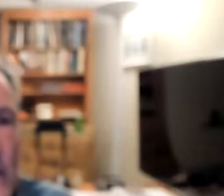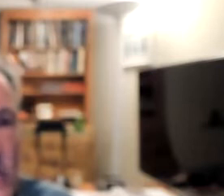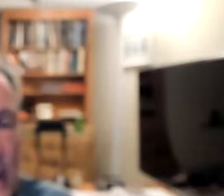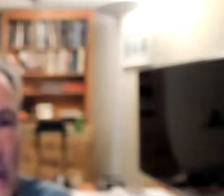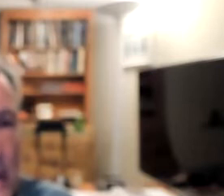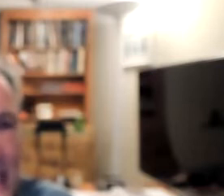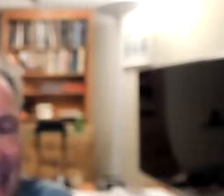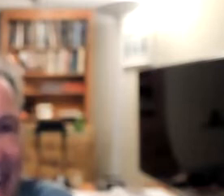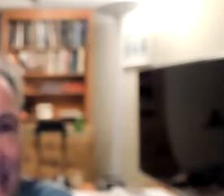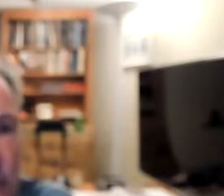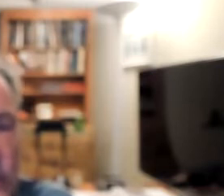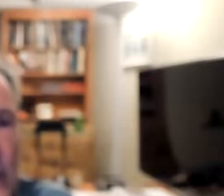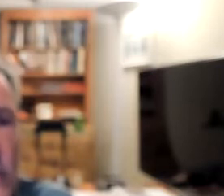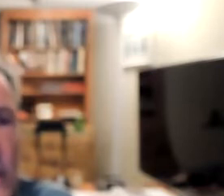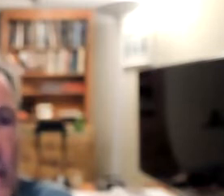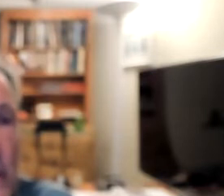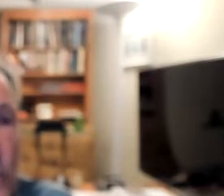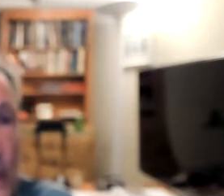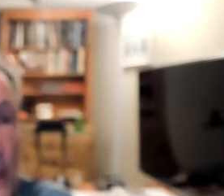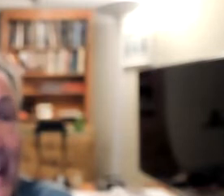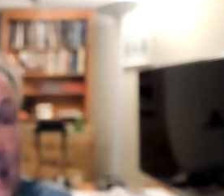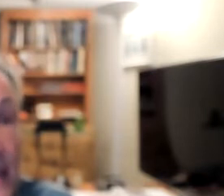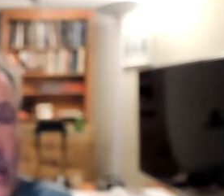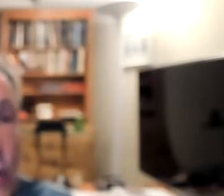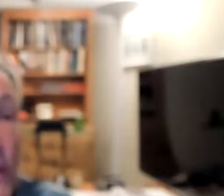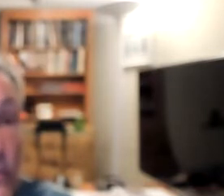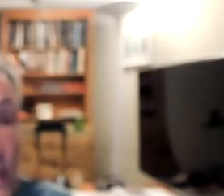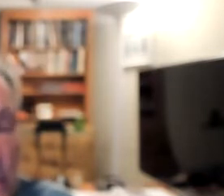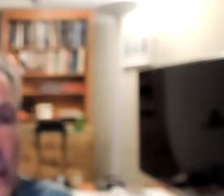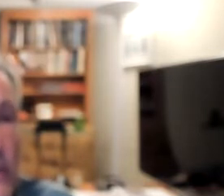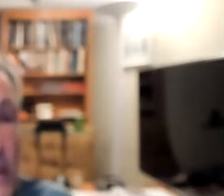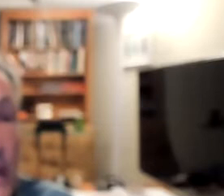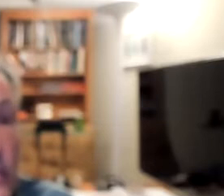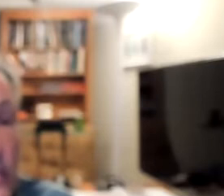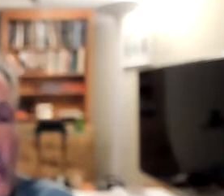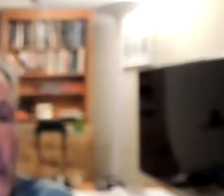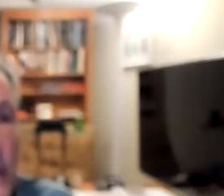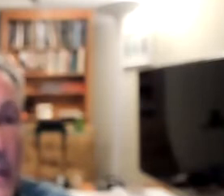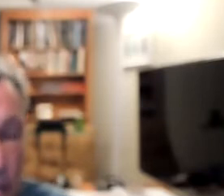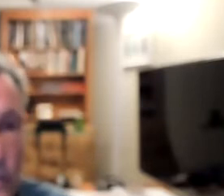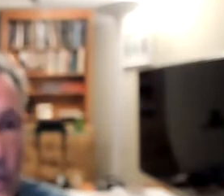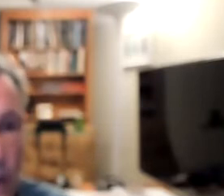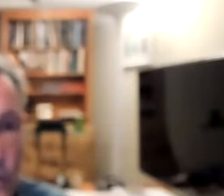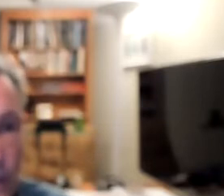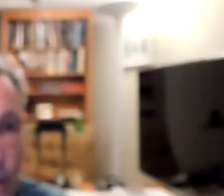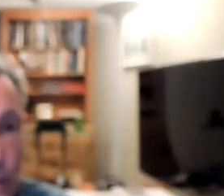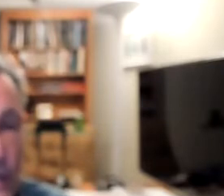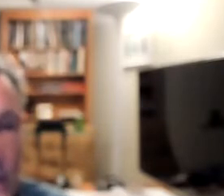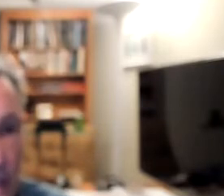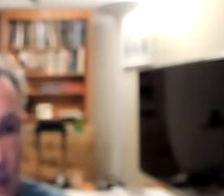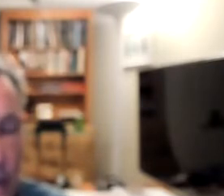create entertainment and guide us to entertainment we like. It can know us better than us, but it is